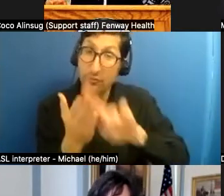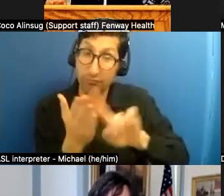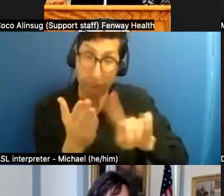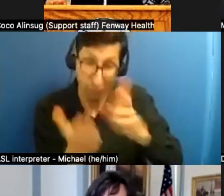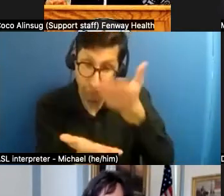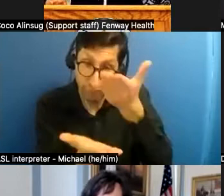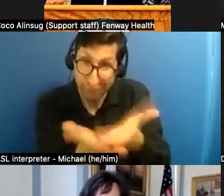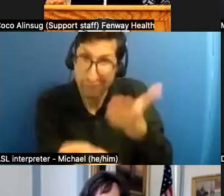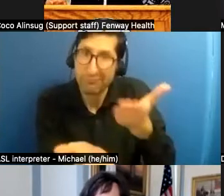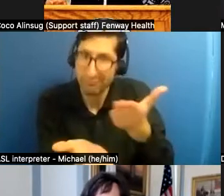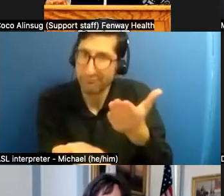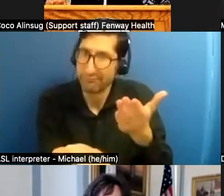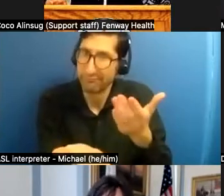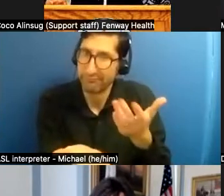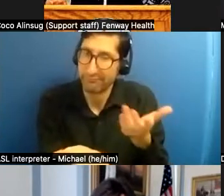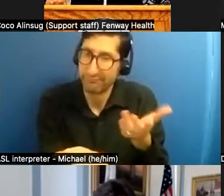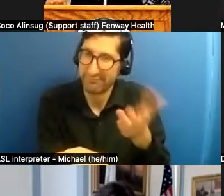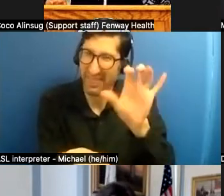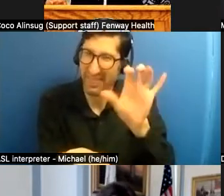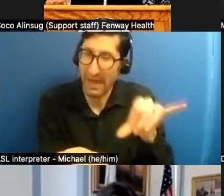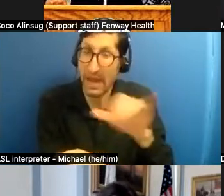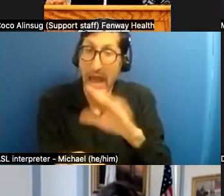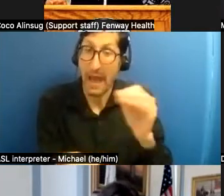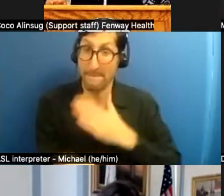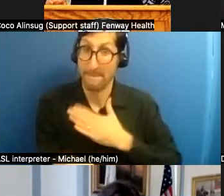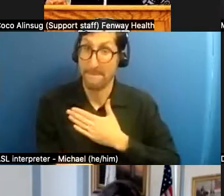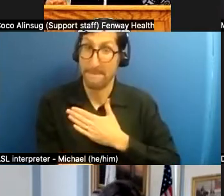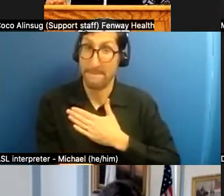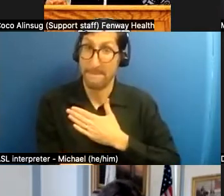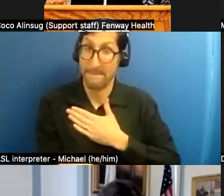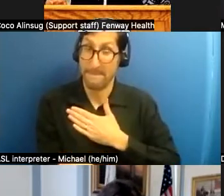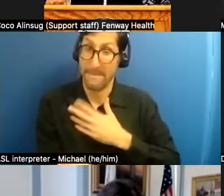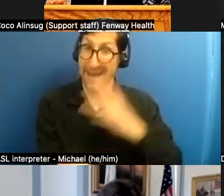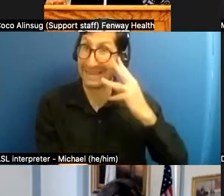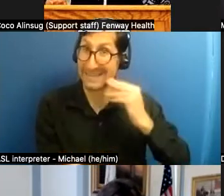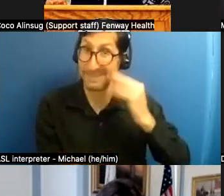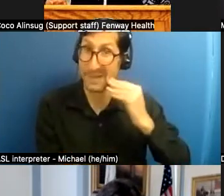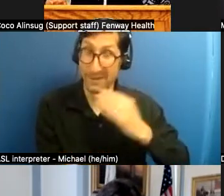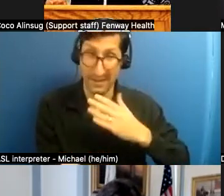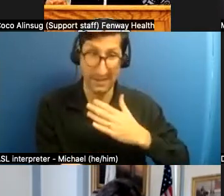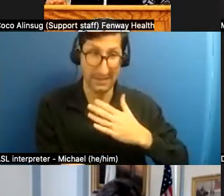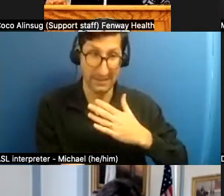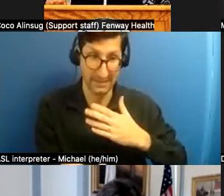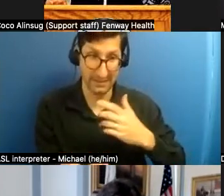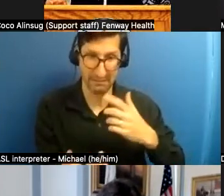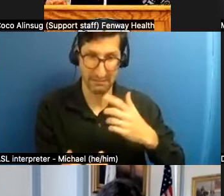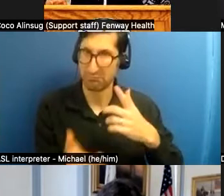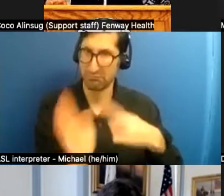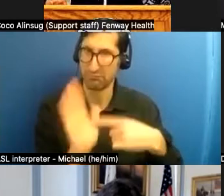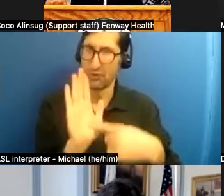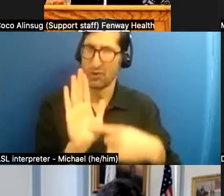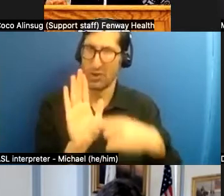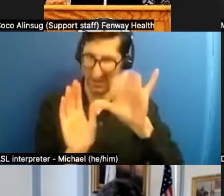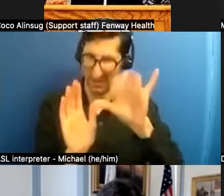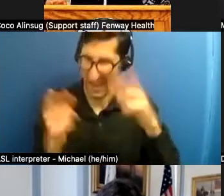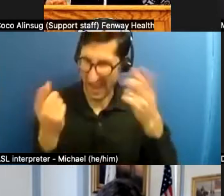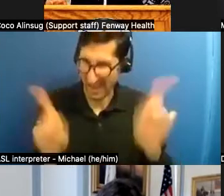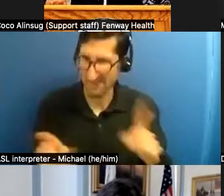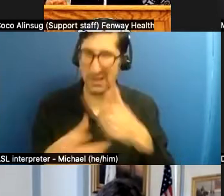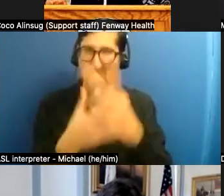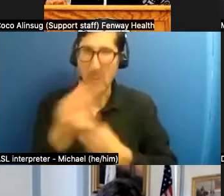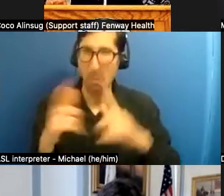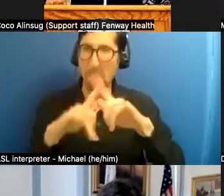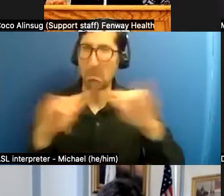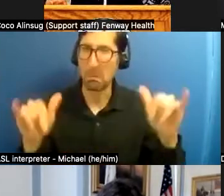true, as well as my own clinical practices and experiences. And I think this is because,